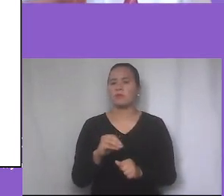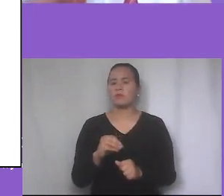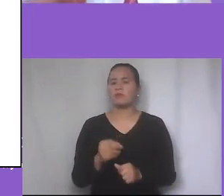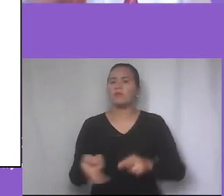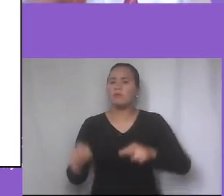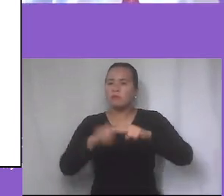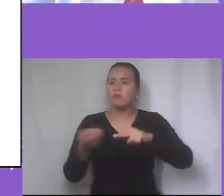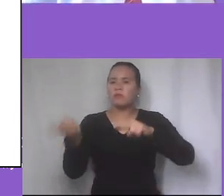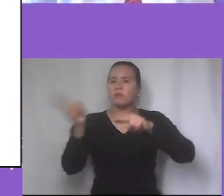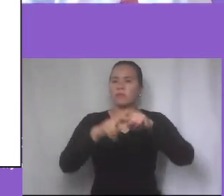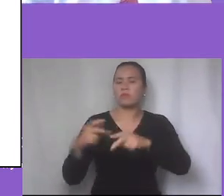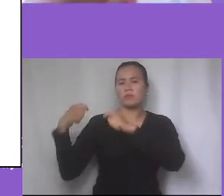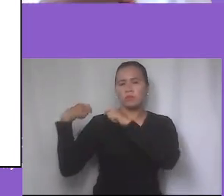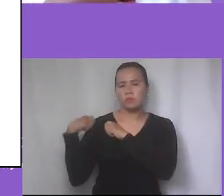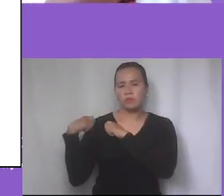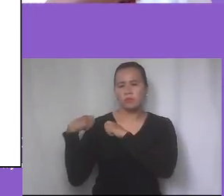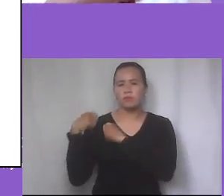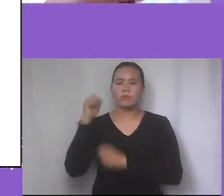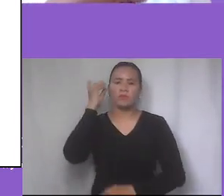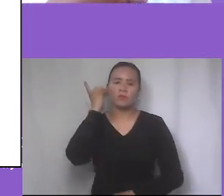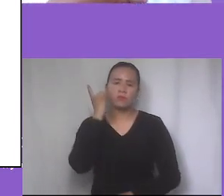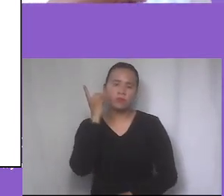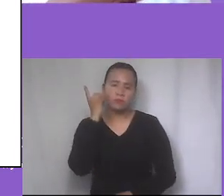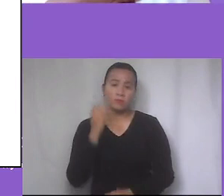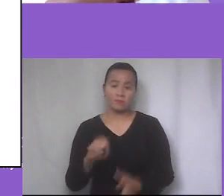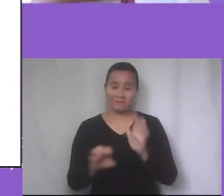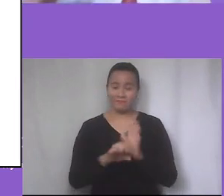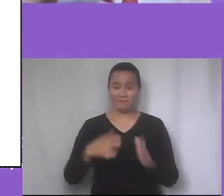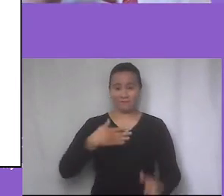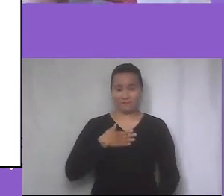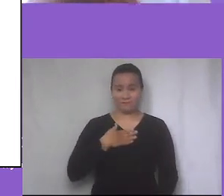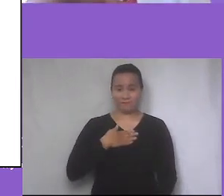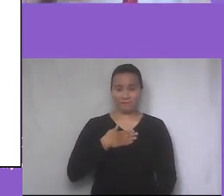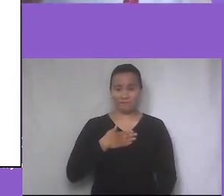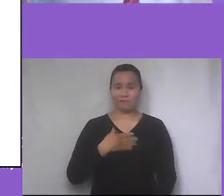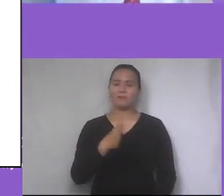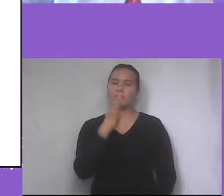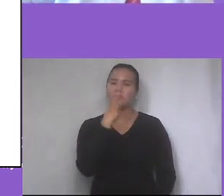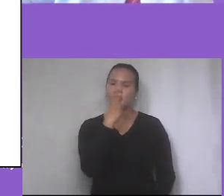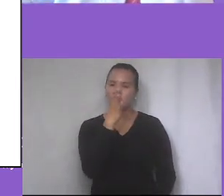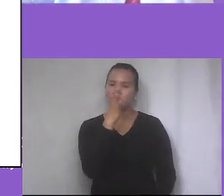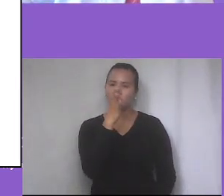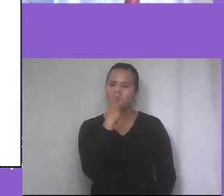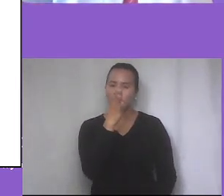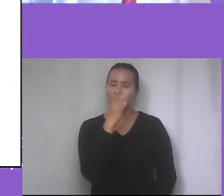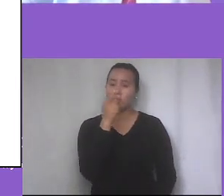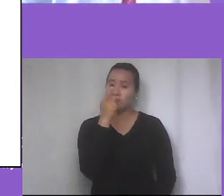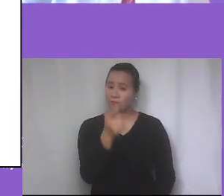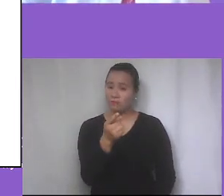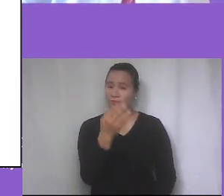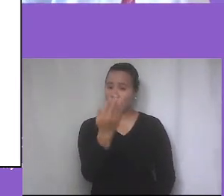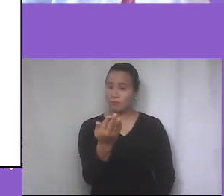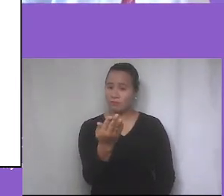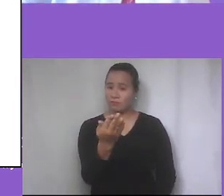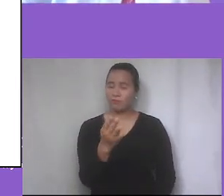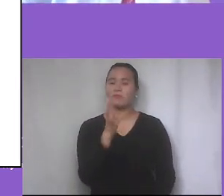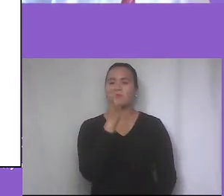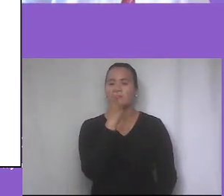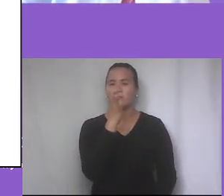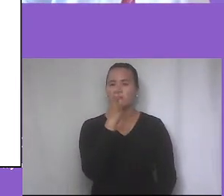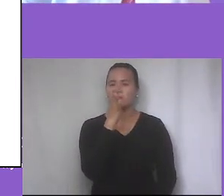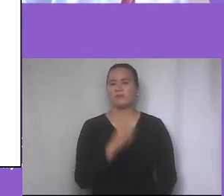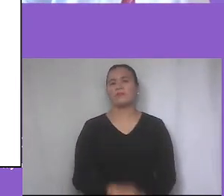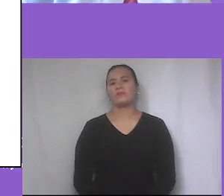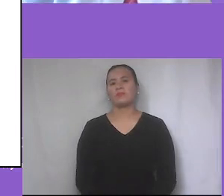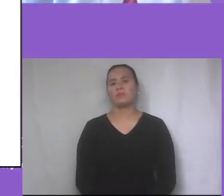a day. For example, ako nanay ako eh. So for example, meron akong maliit na anak at gusto kong i-practice yung mga